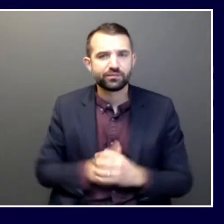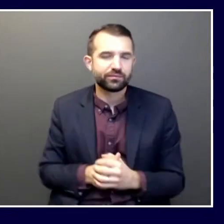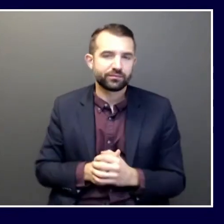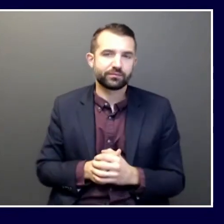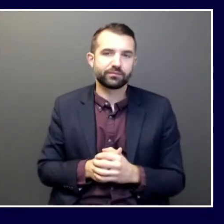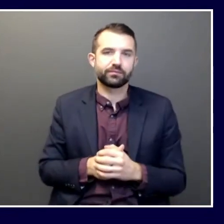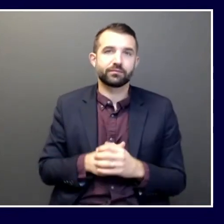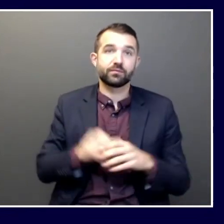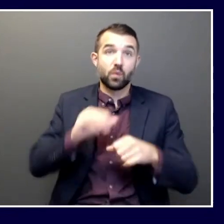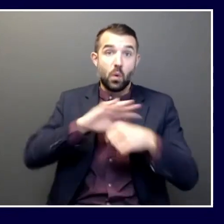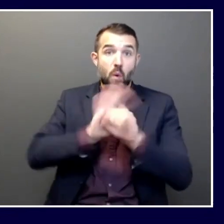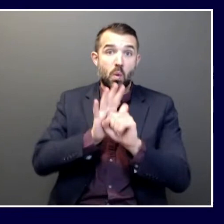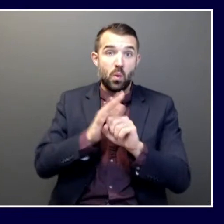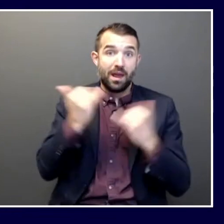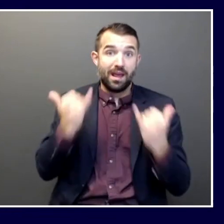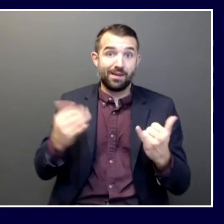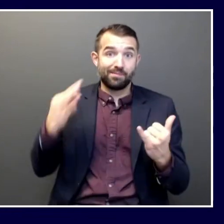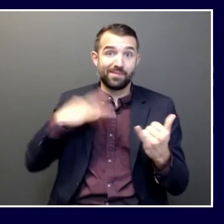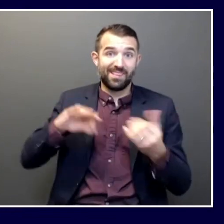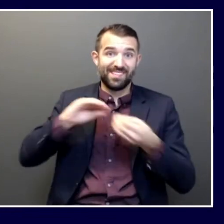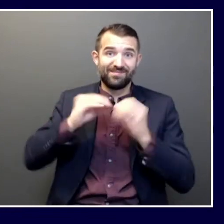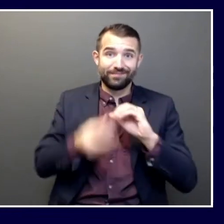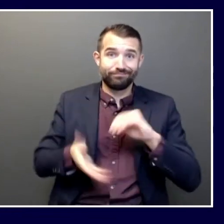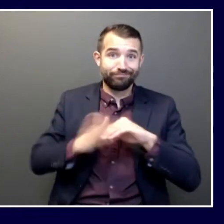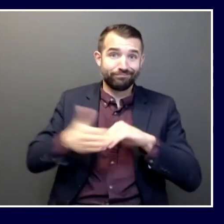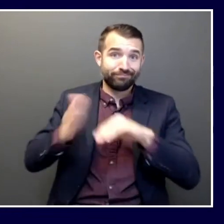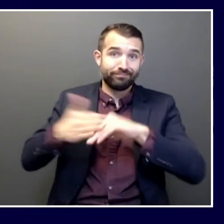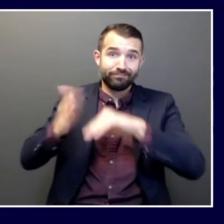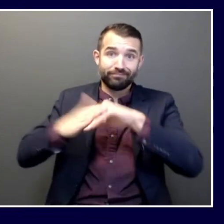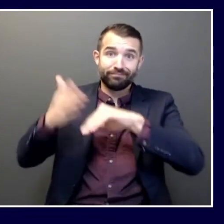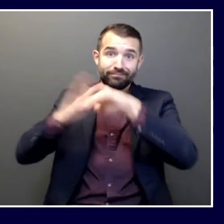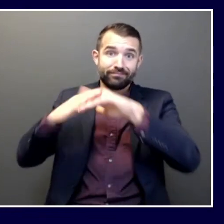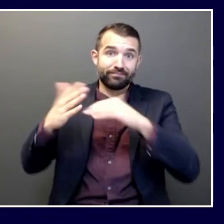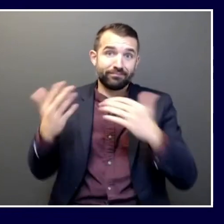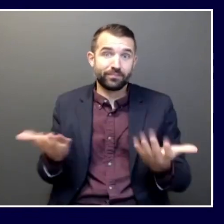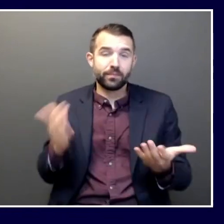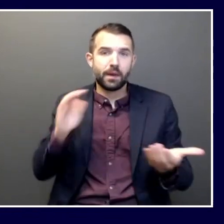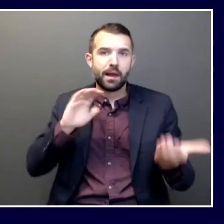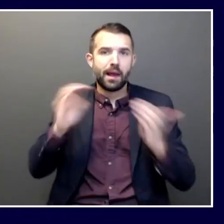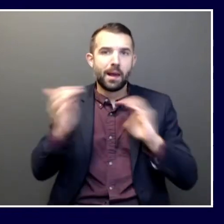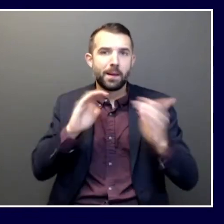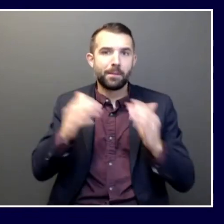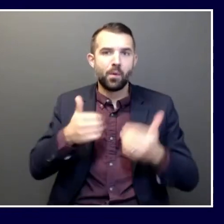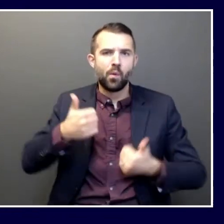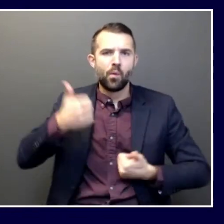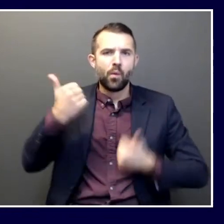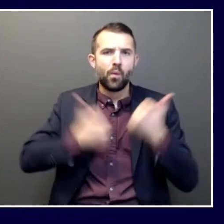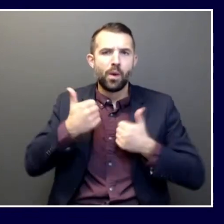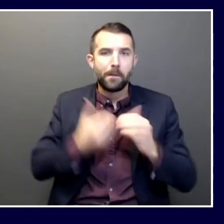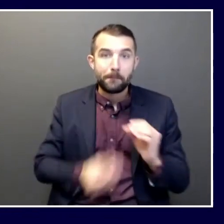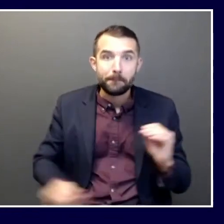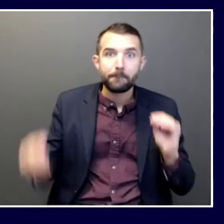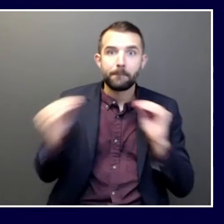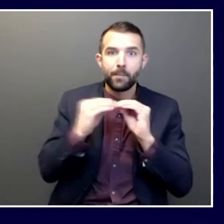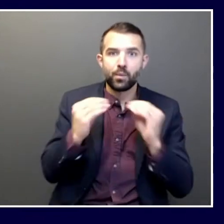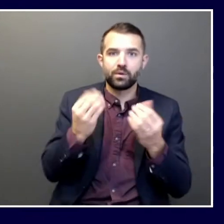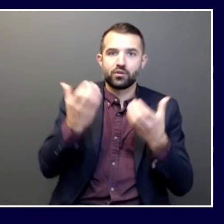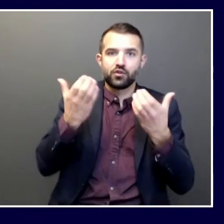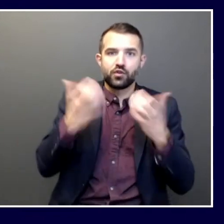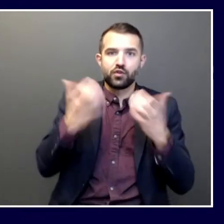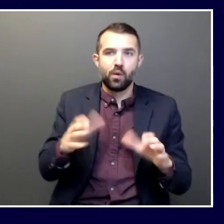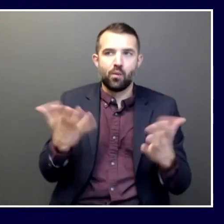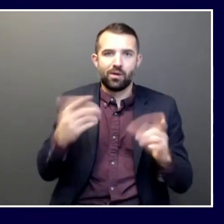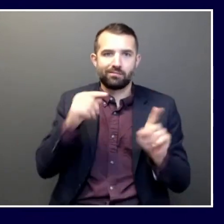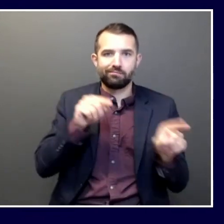levels in Maine right now, what's the greater risk? Is it from the vaccine, where the risk of myocarditis